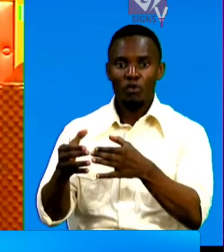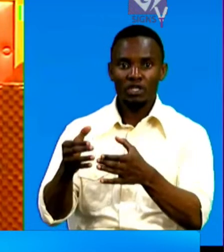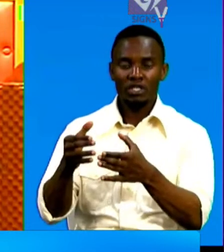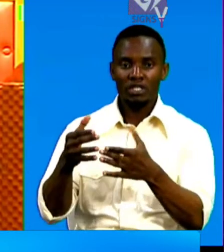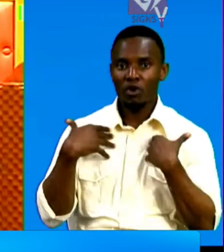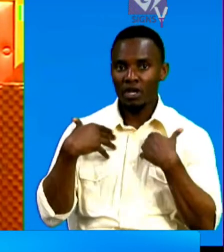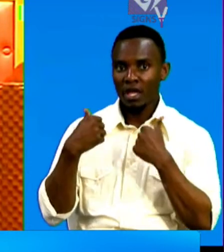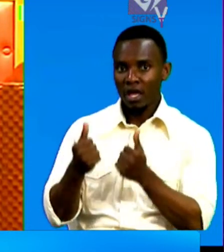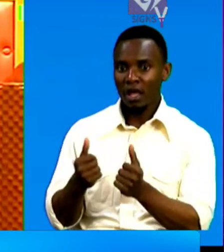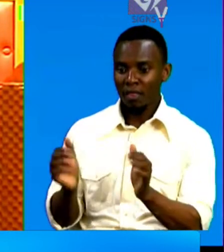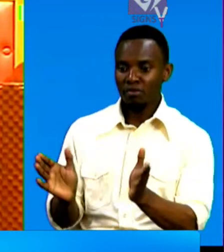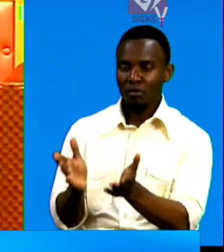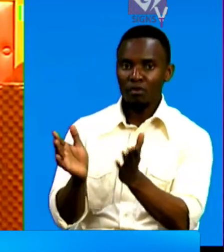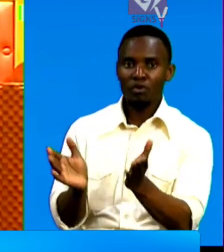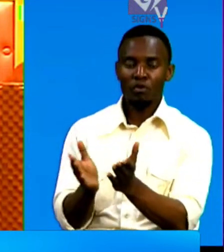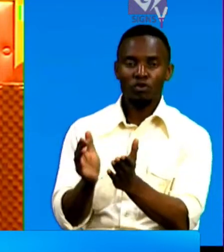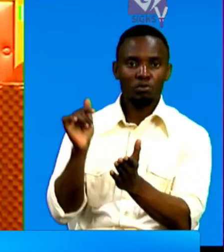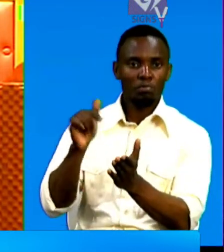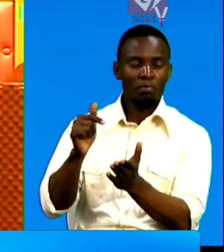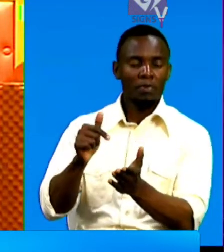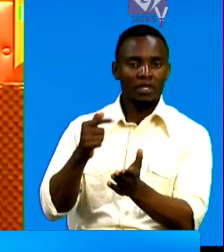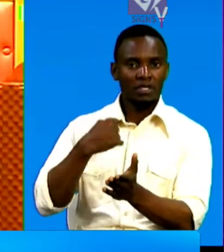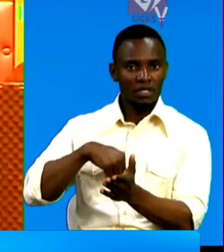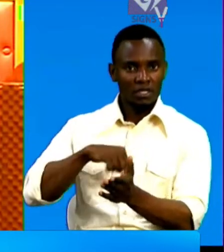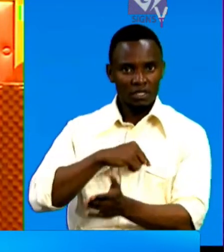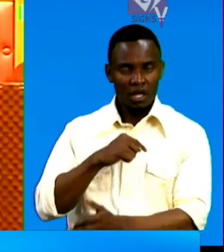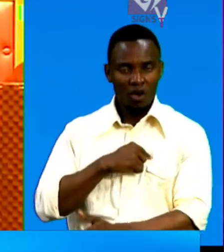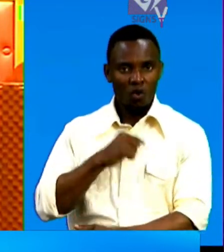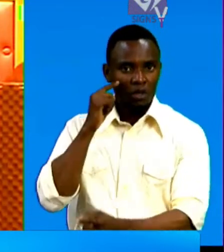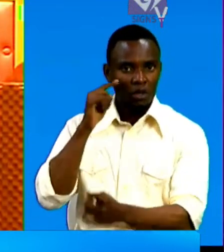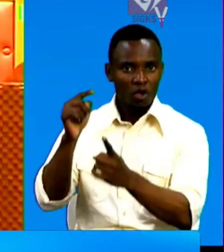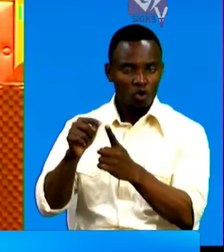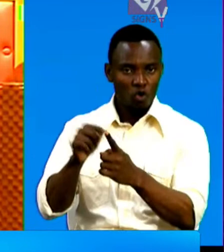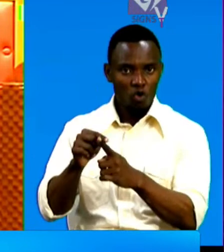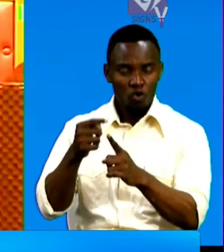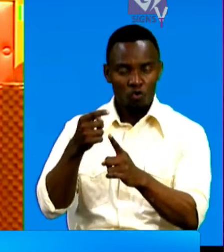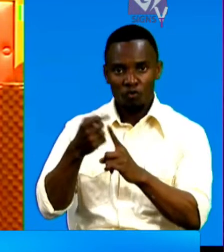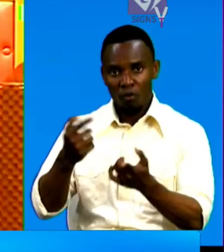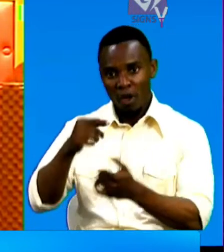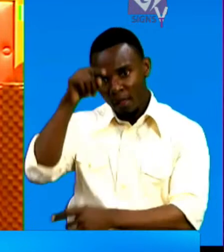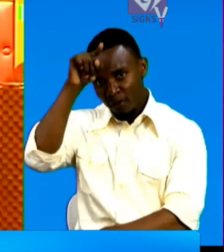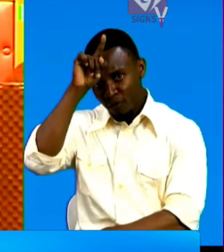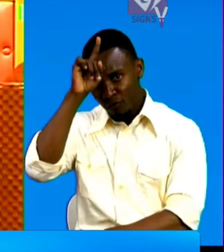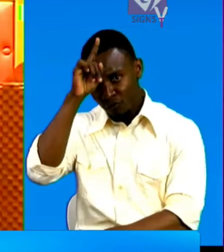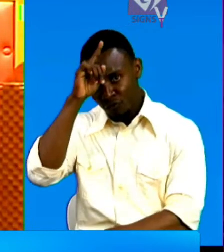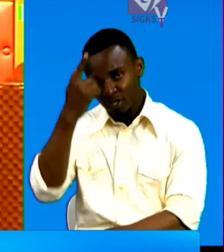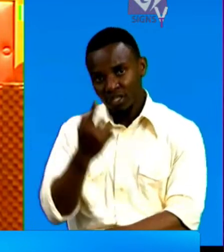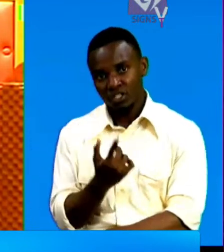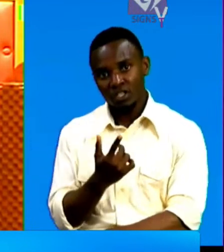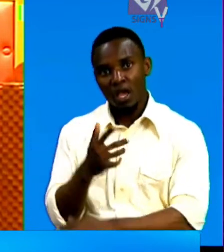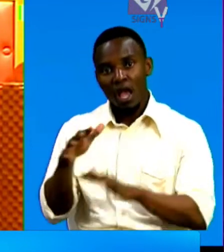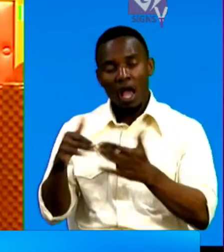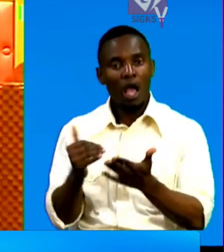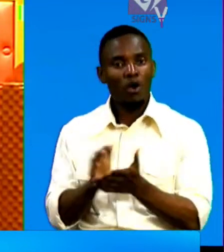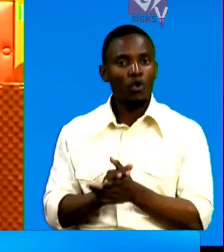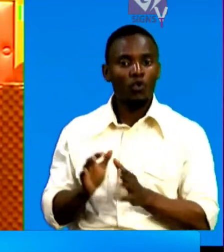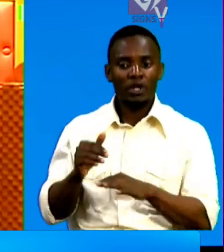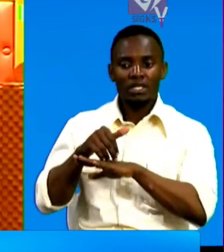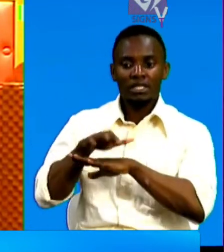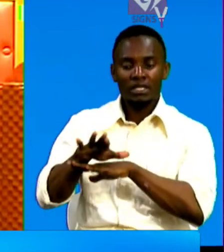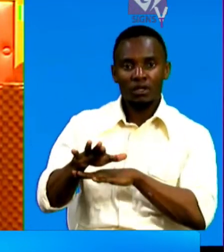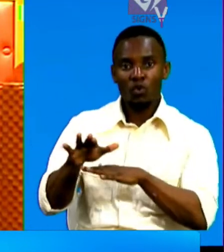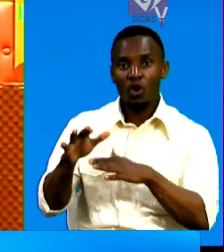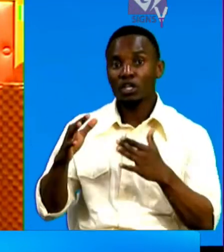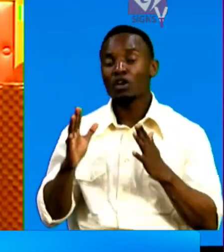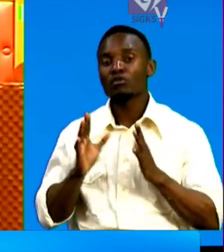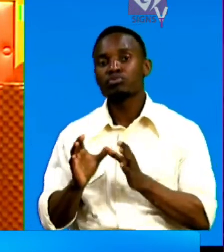to deliver preventive and promotive health solutions at the grassroots by deploying community health promoters to visit Kenyans